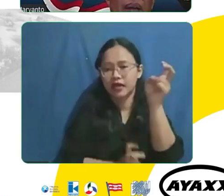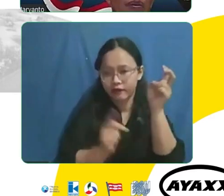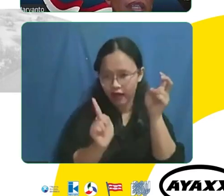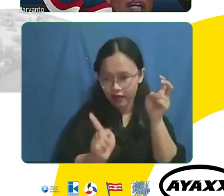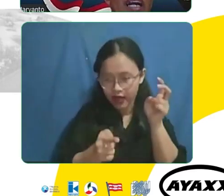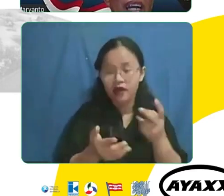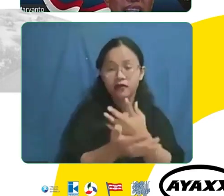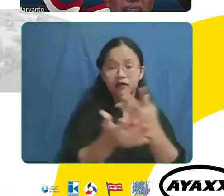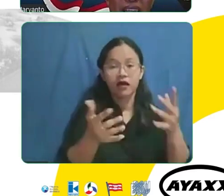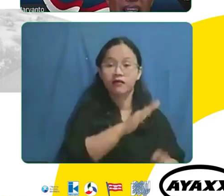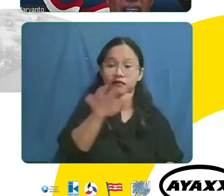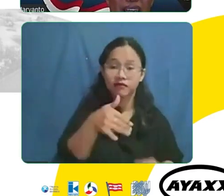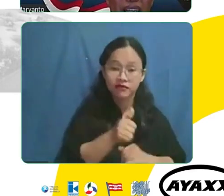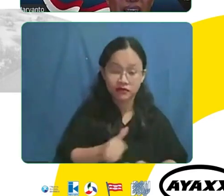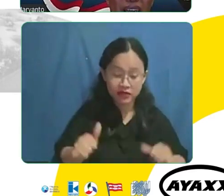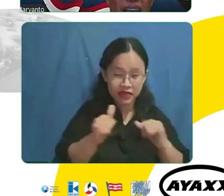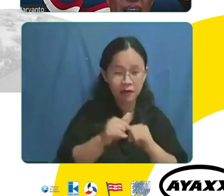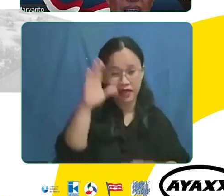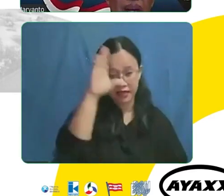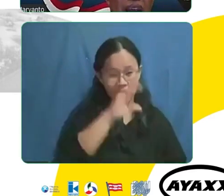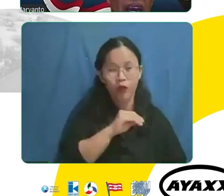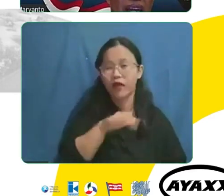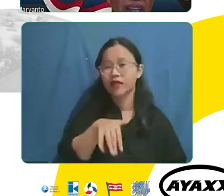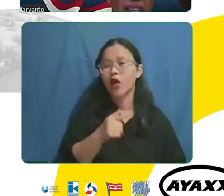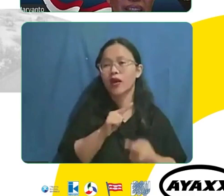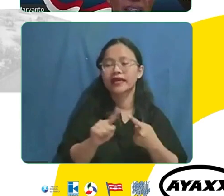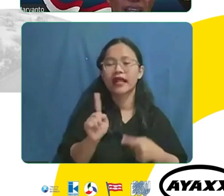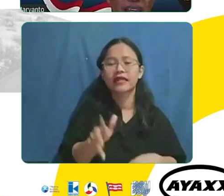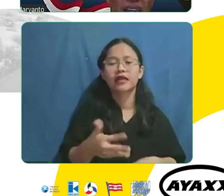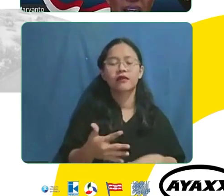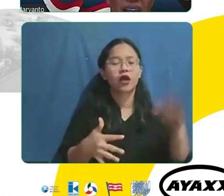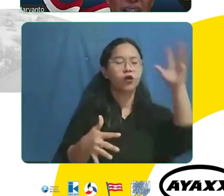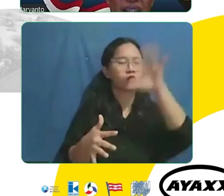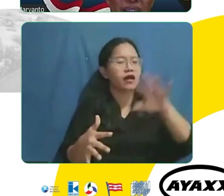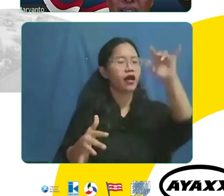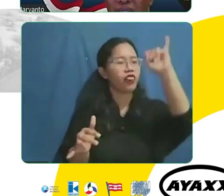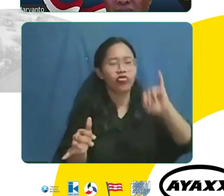pollutant related human health. This